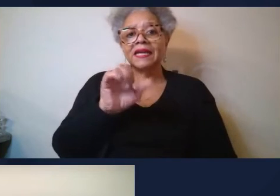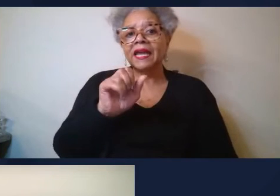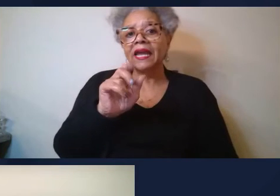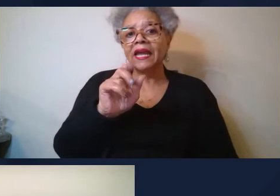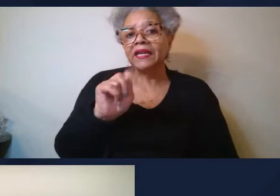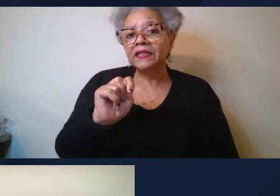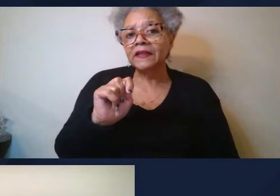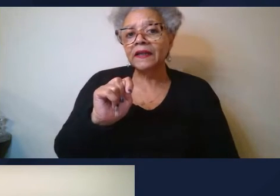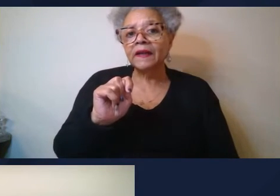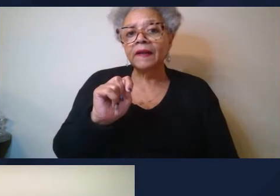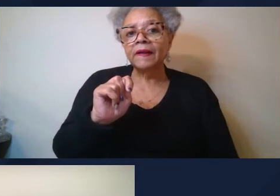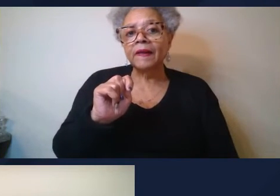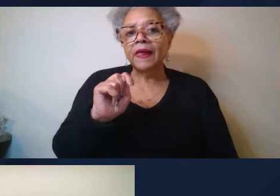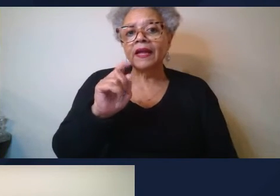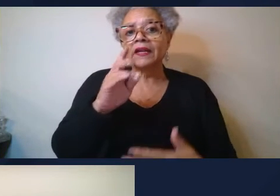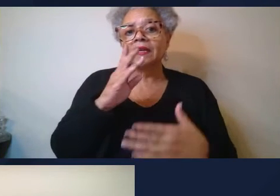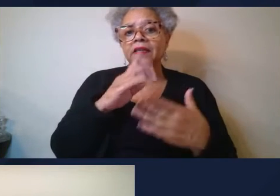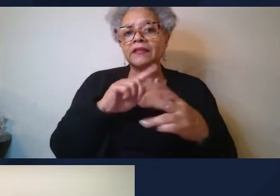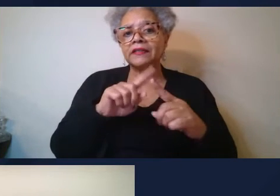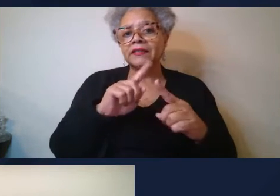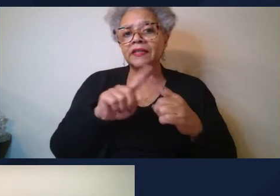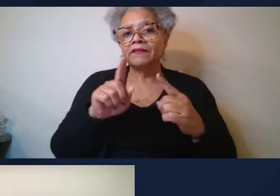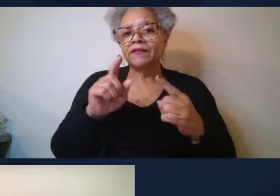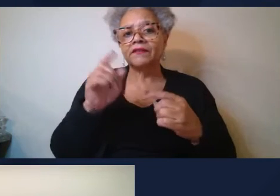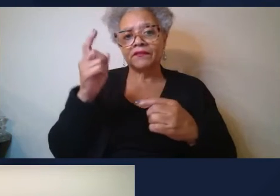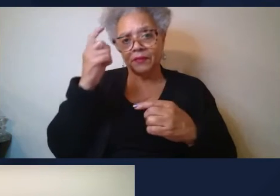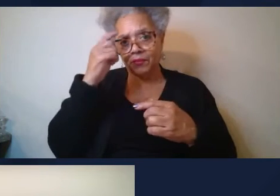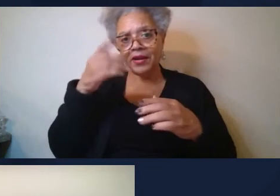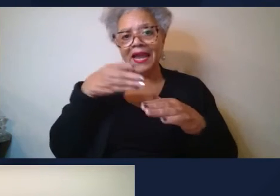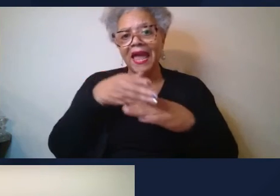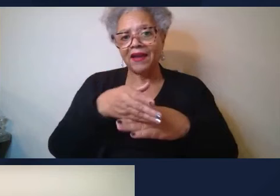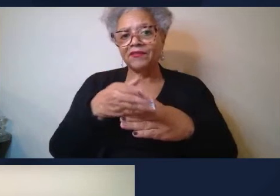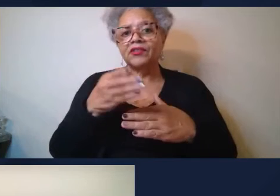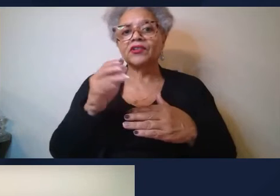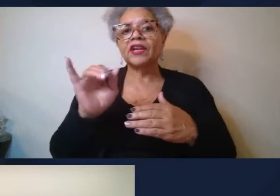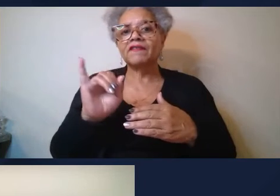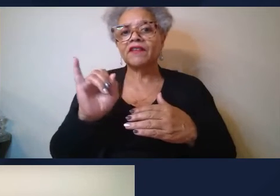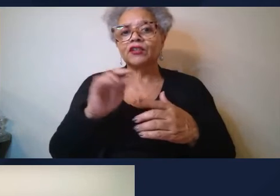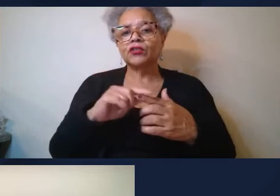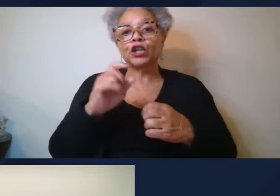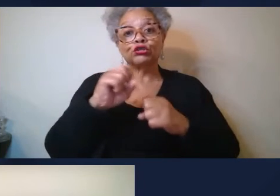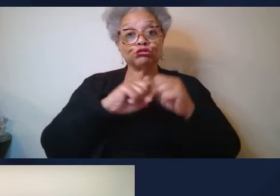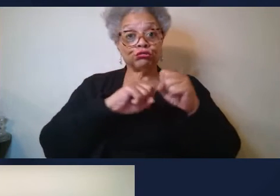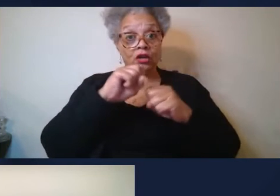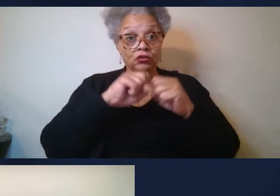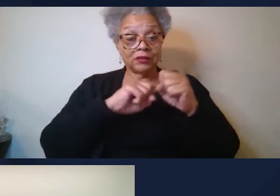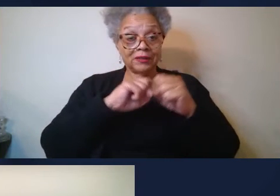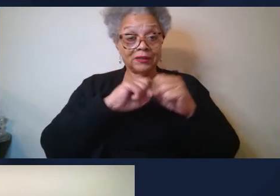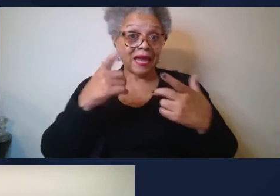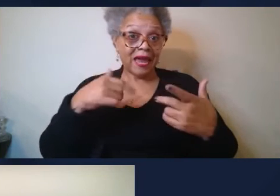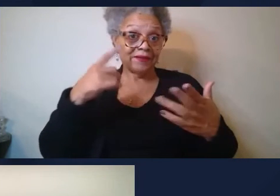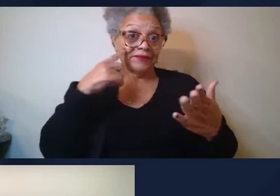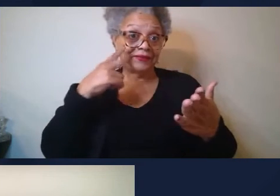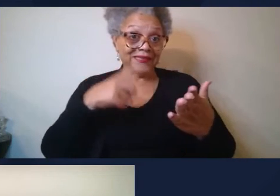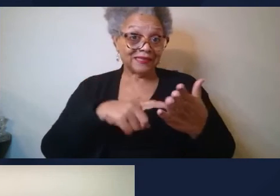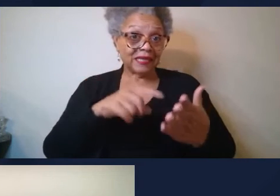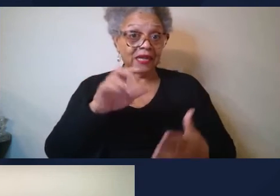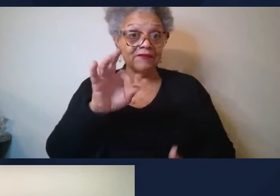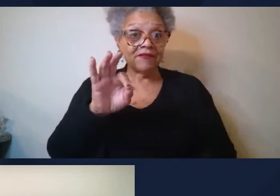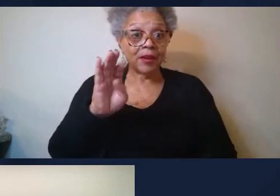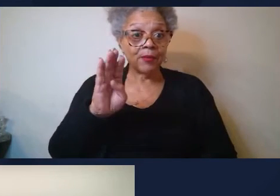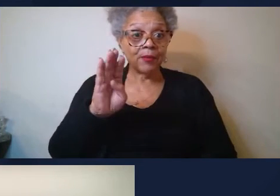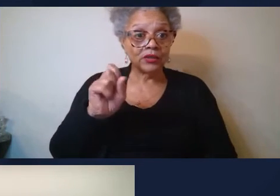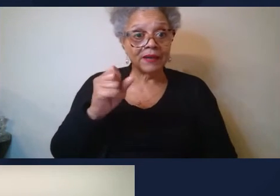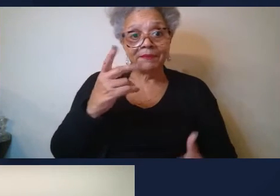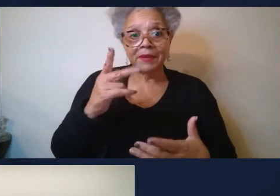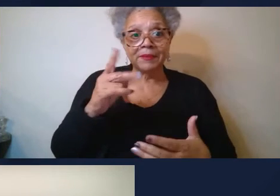monocytes in the brain after infection. Structurally, I haven't seen fibrosis. But maybe it's just